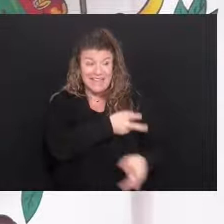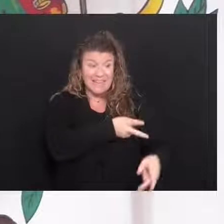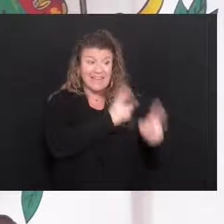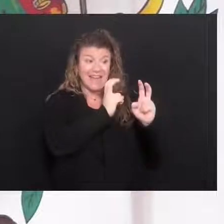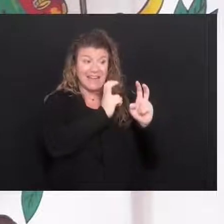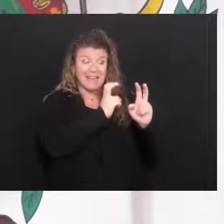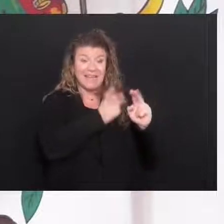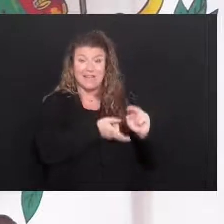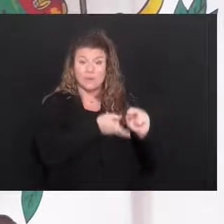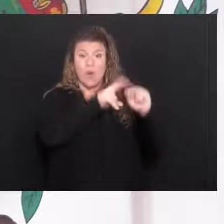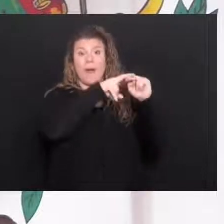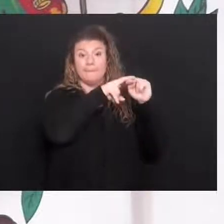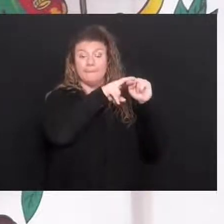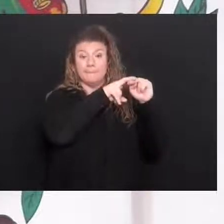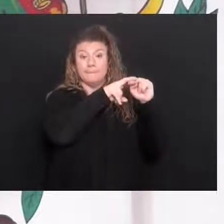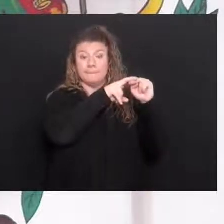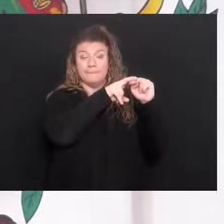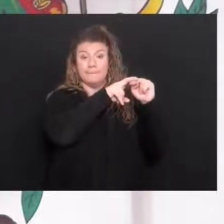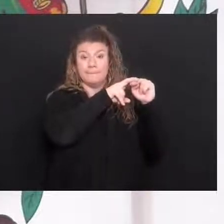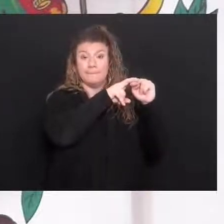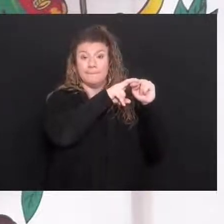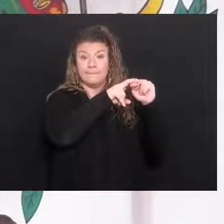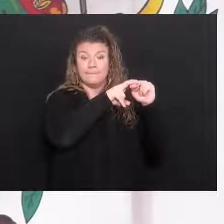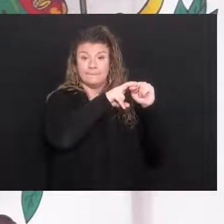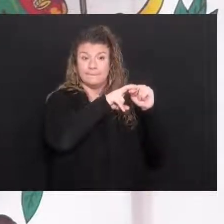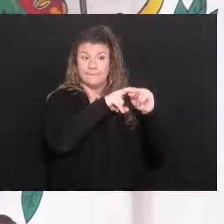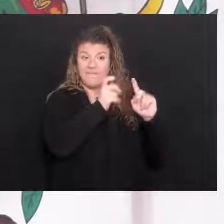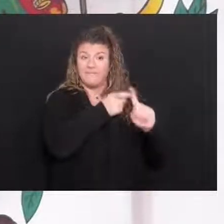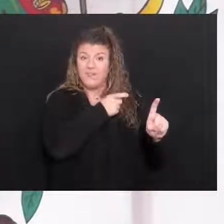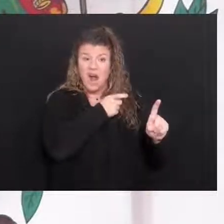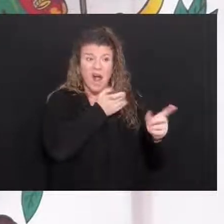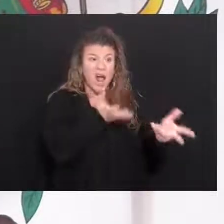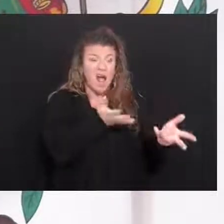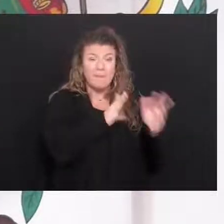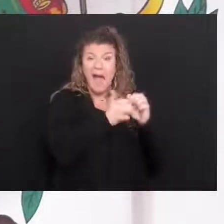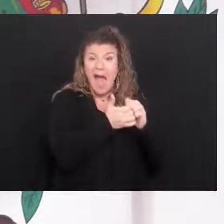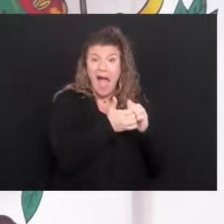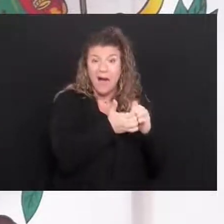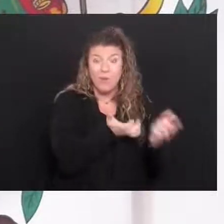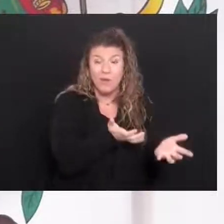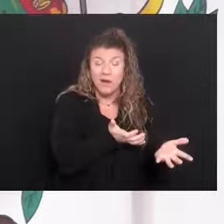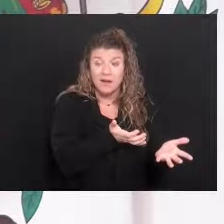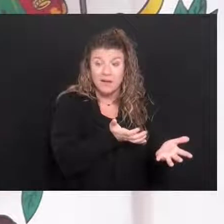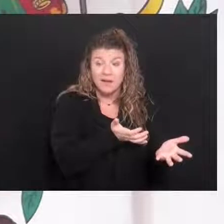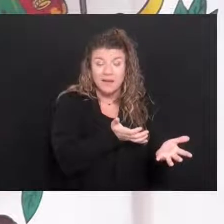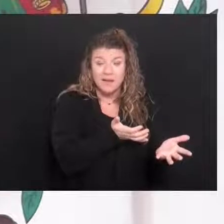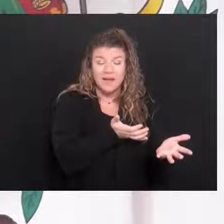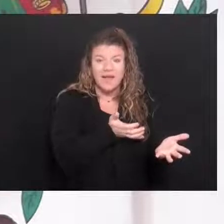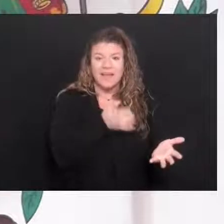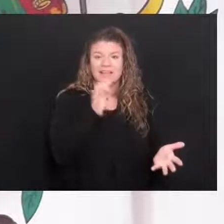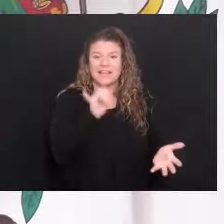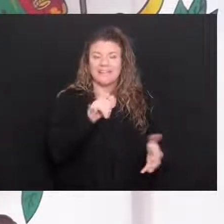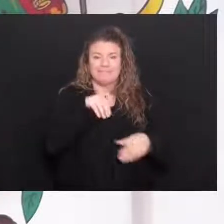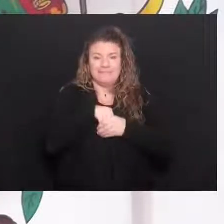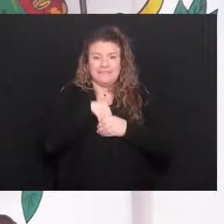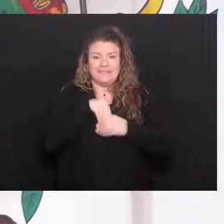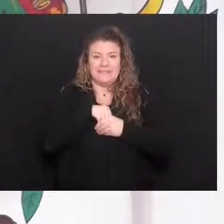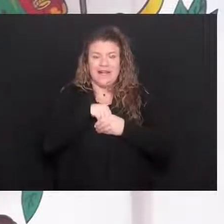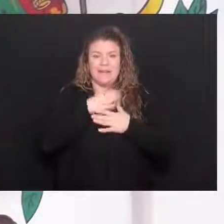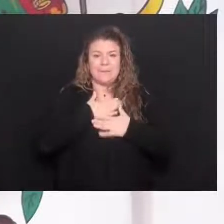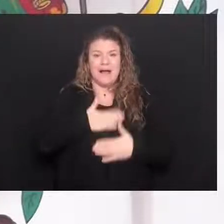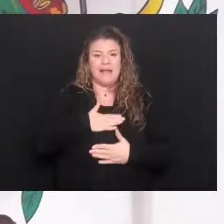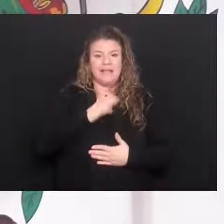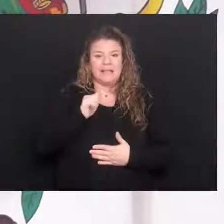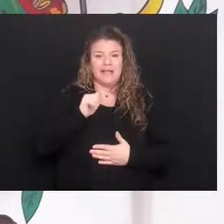going up. What is that from? It's from just the vaccine wearing